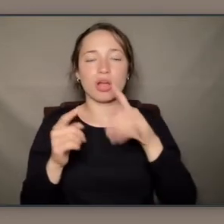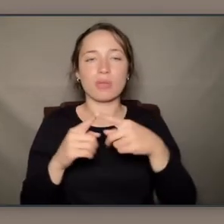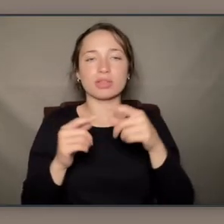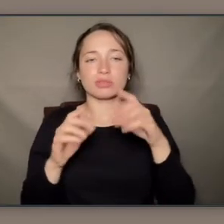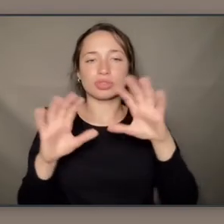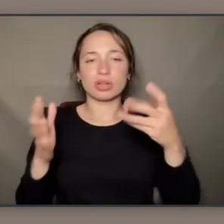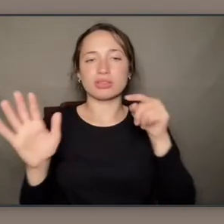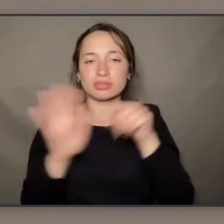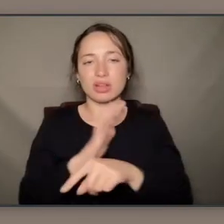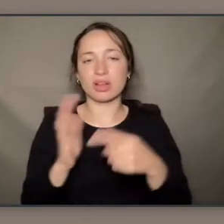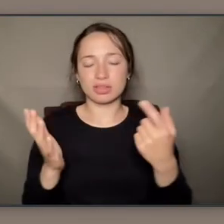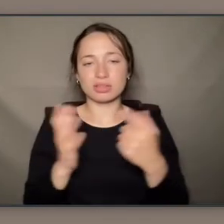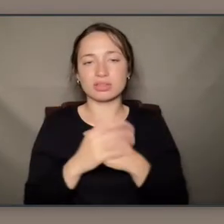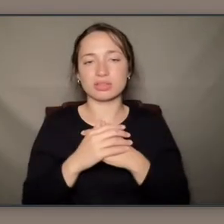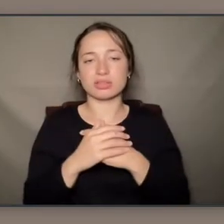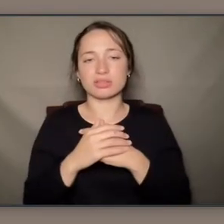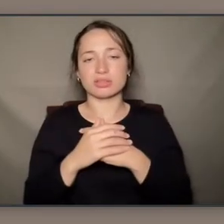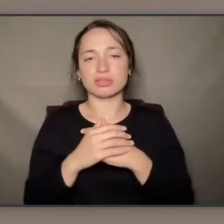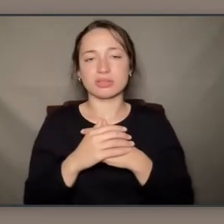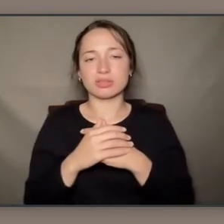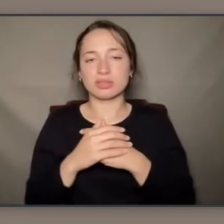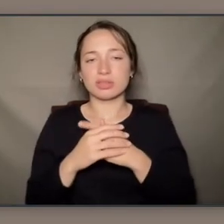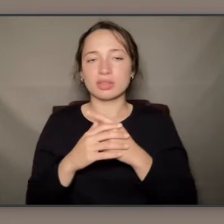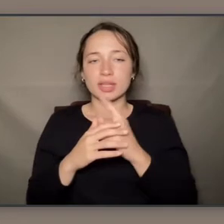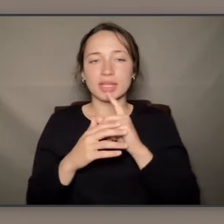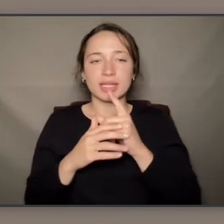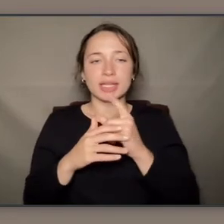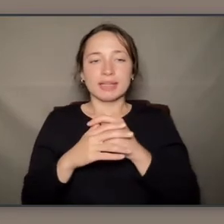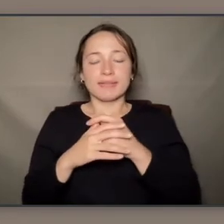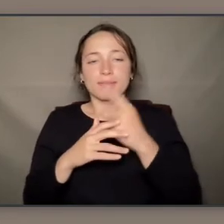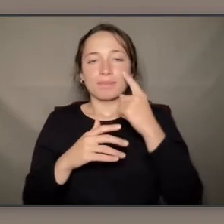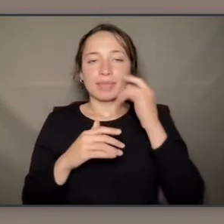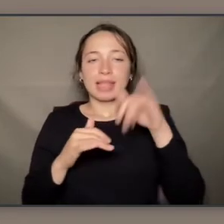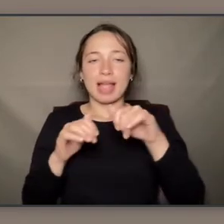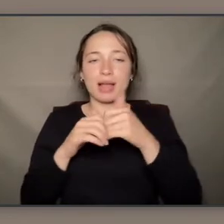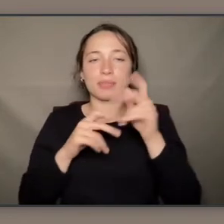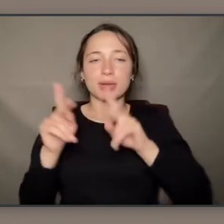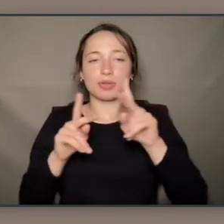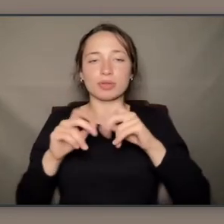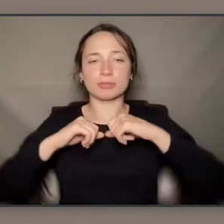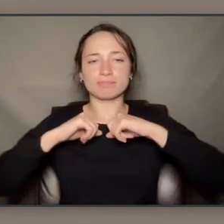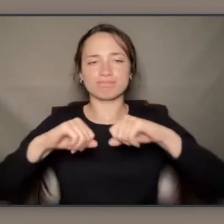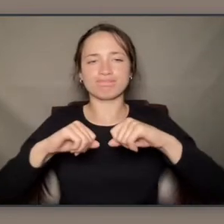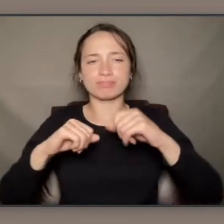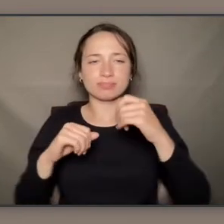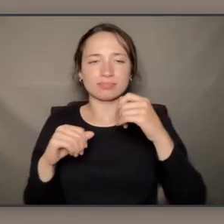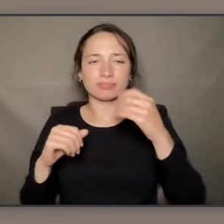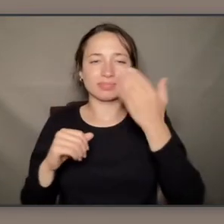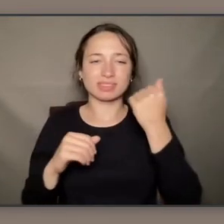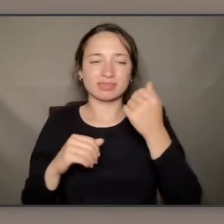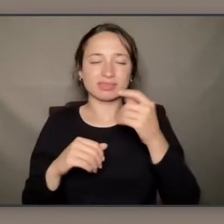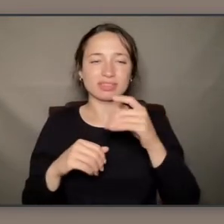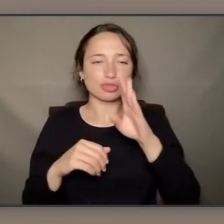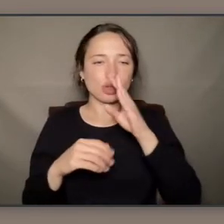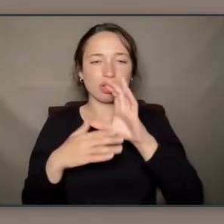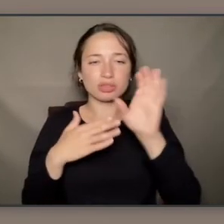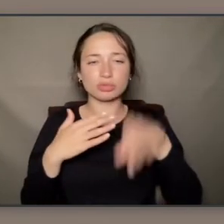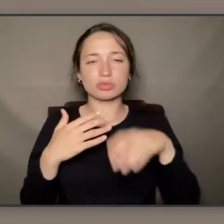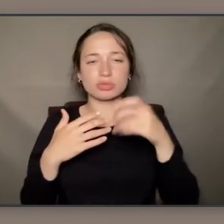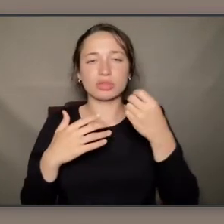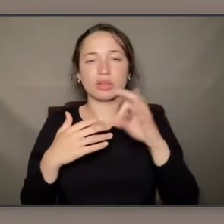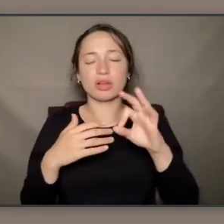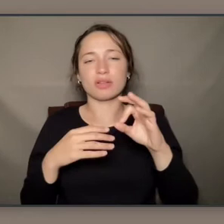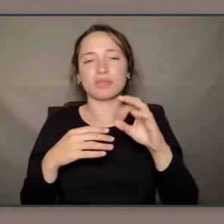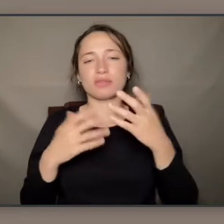There's not an easy way to talk about genocide, but that's, I think that how people are guarded is a direct